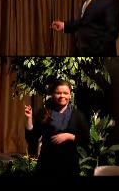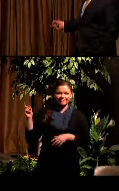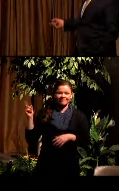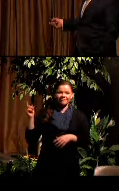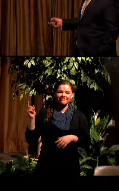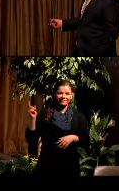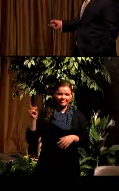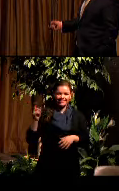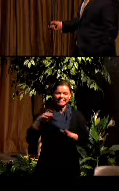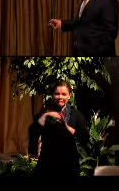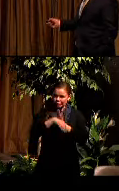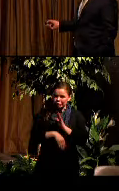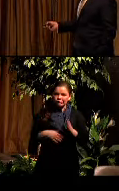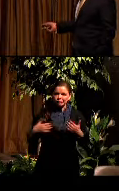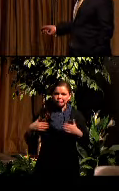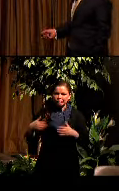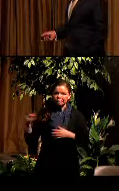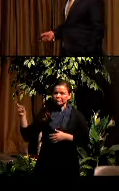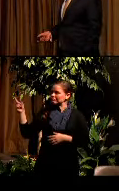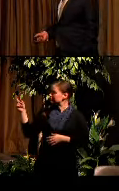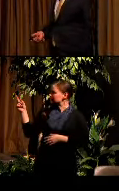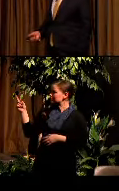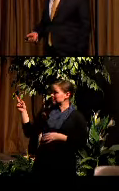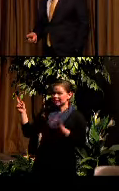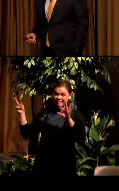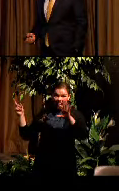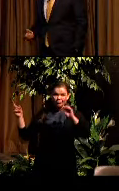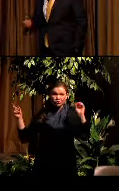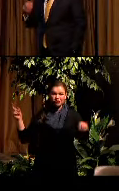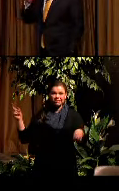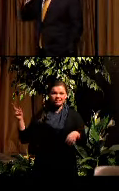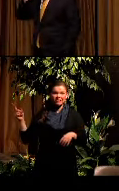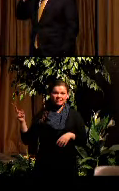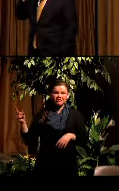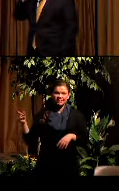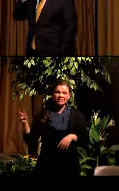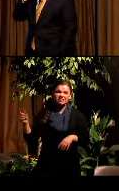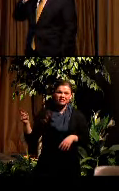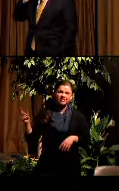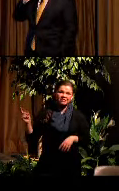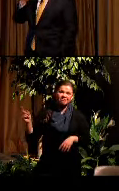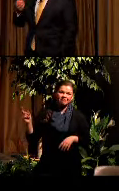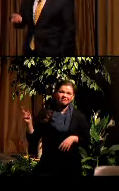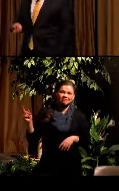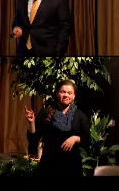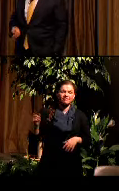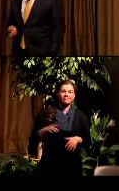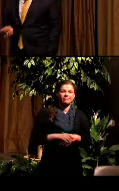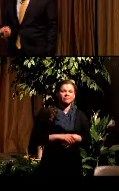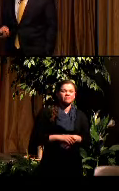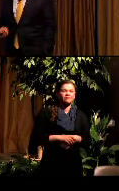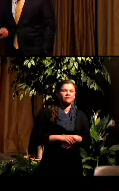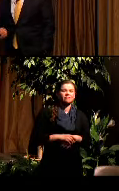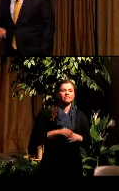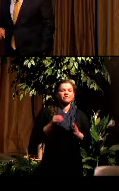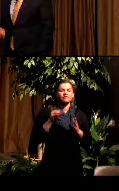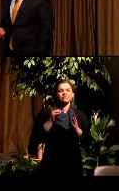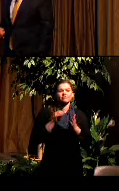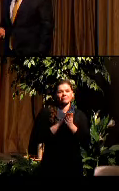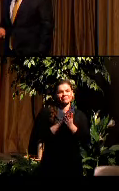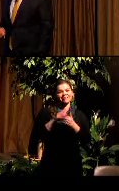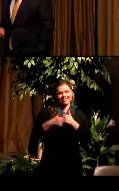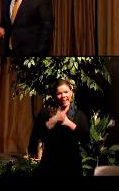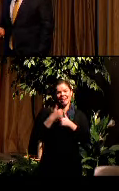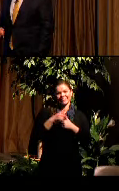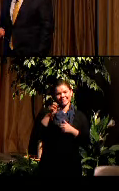knot, for example, its populations have declined by over 95%. In fact, this species has just been listed on the threatened